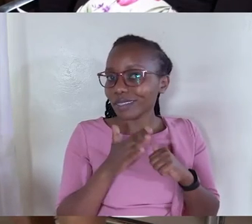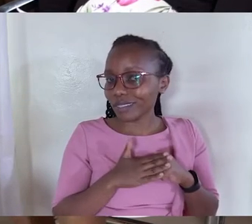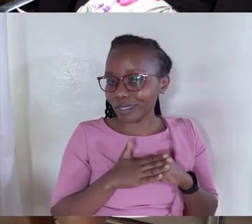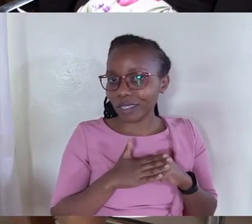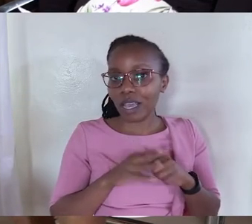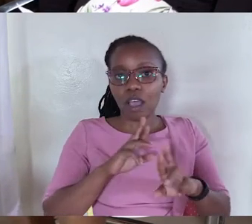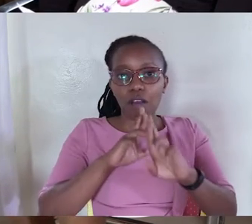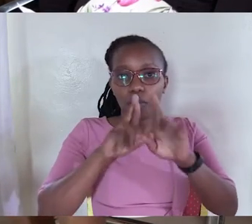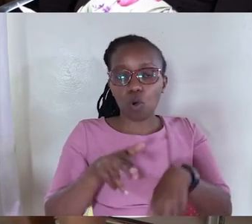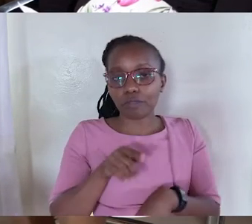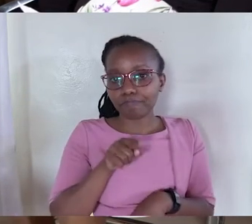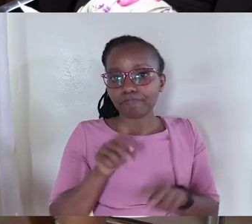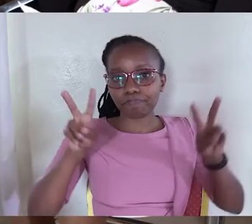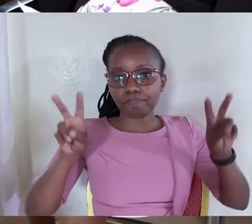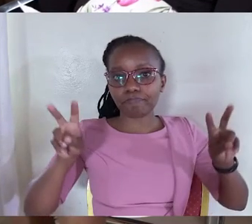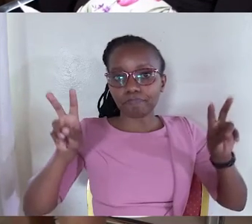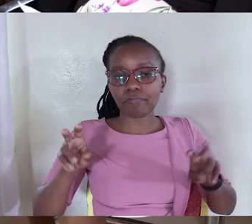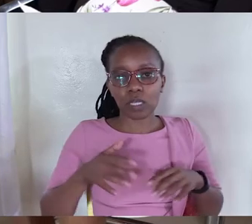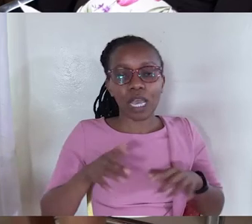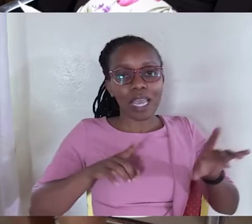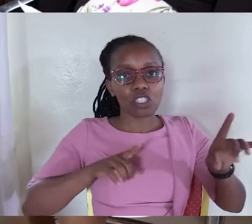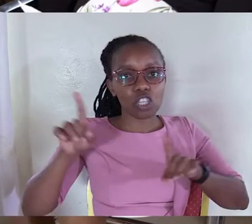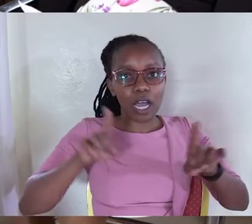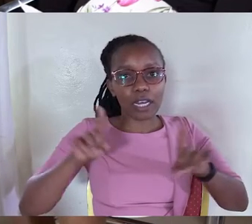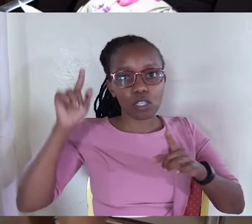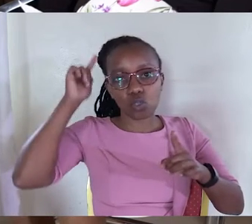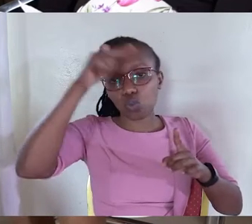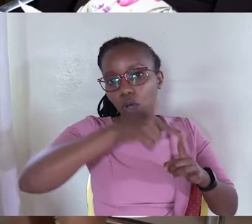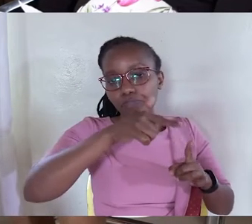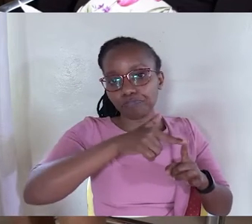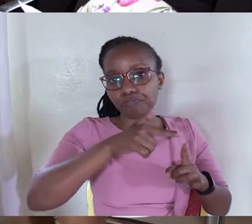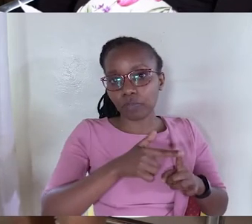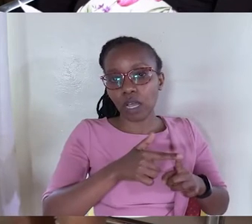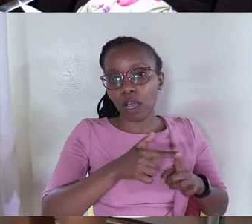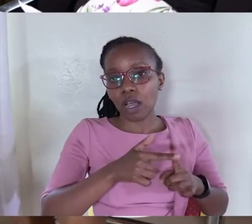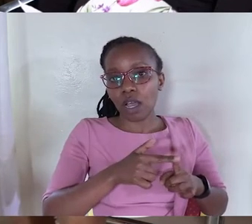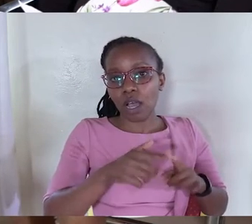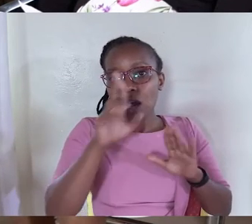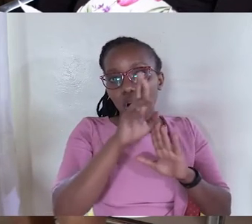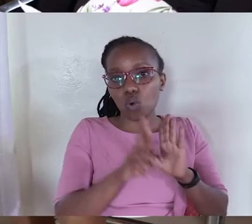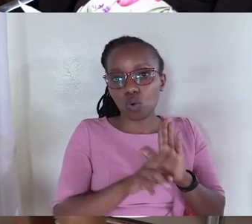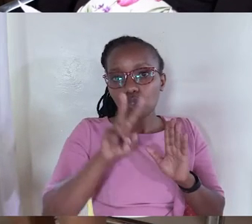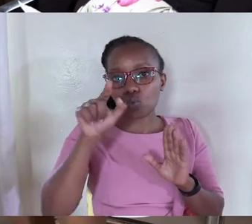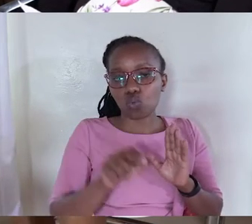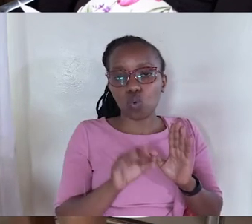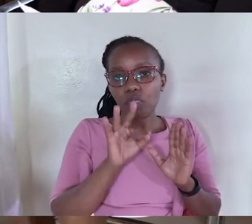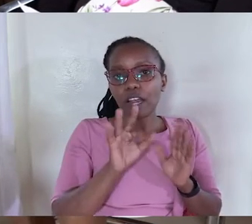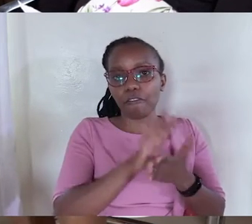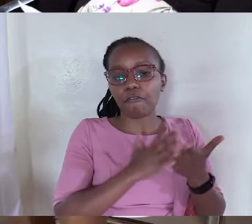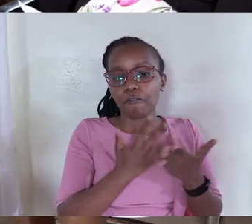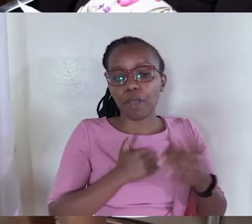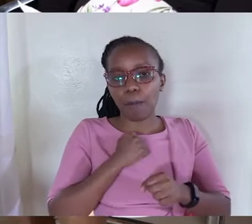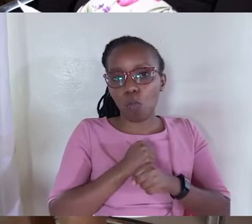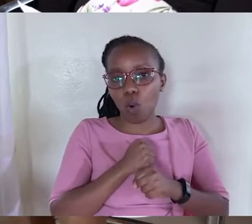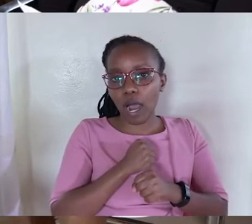2019. The report is titled "The Journey Towards Realization of Two-Thirds Gender Rule, Gender Framework,"